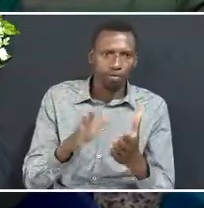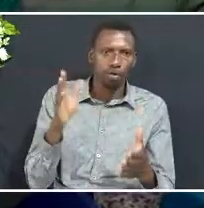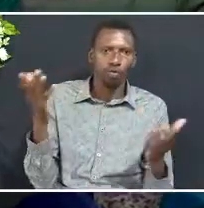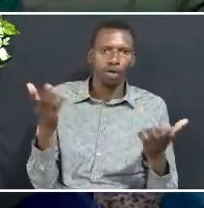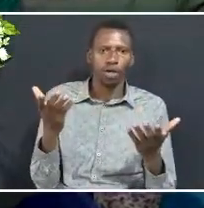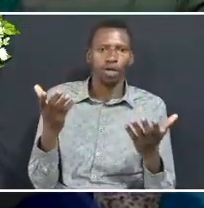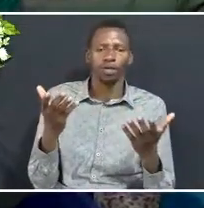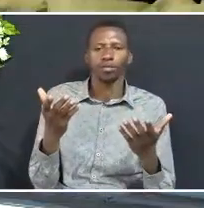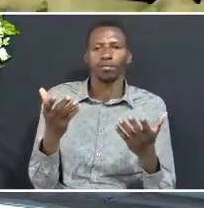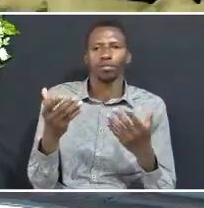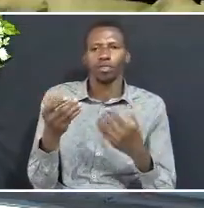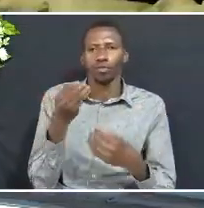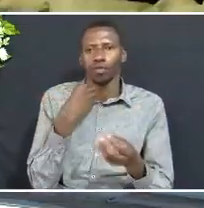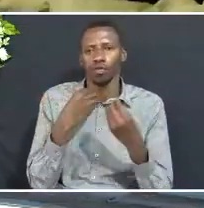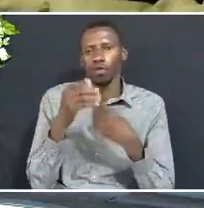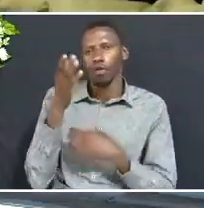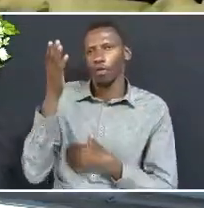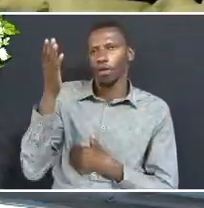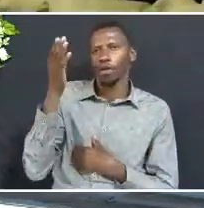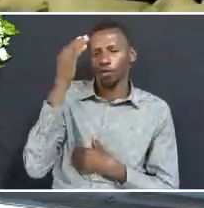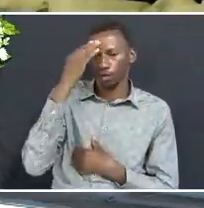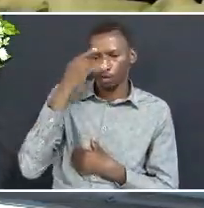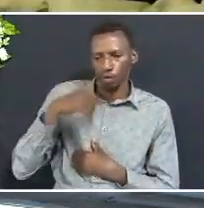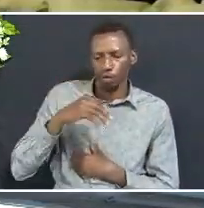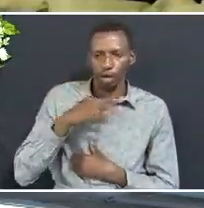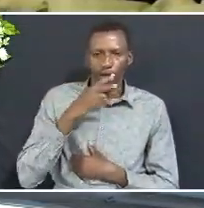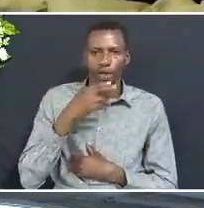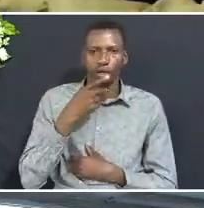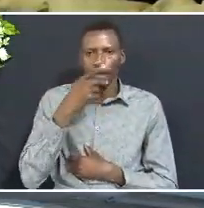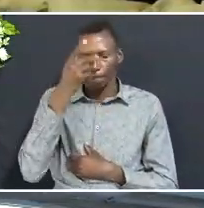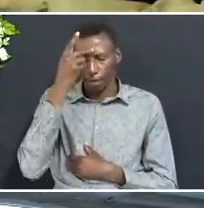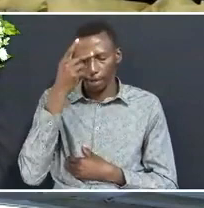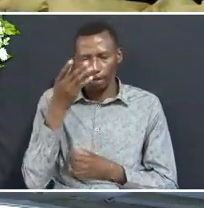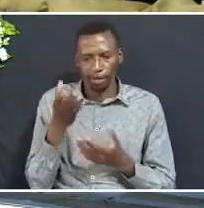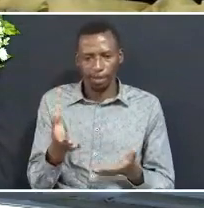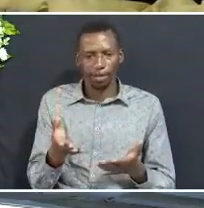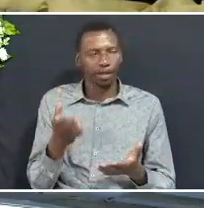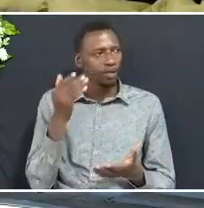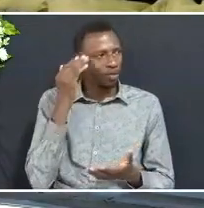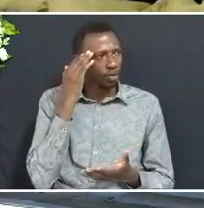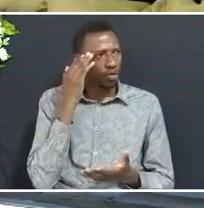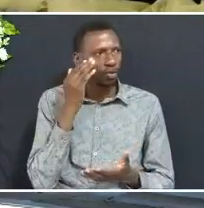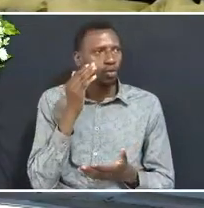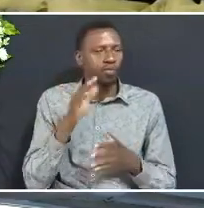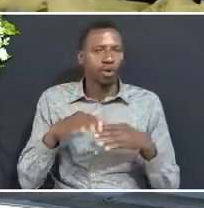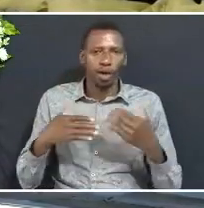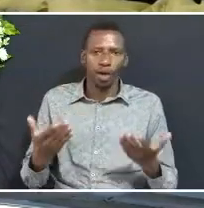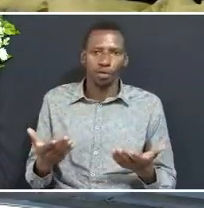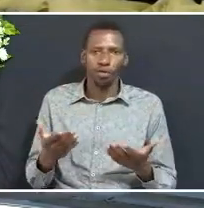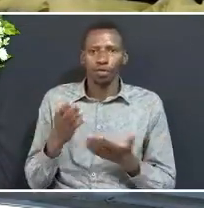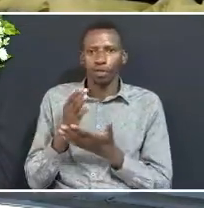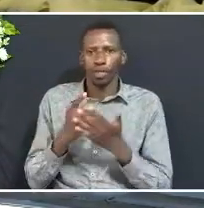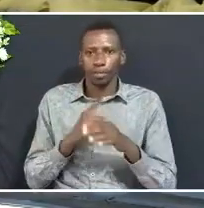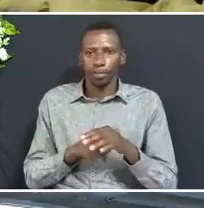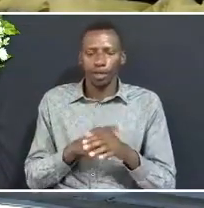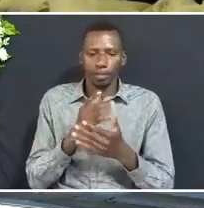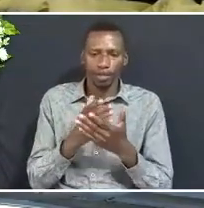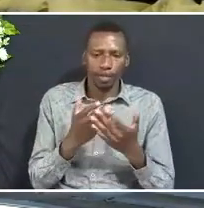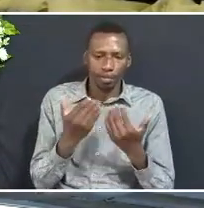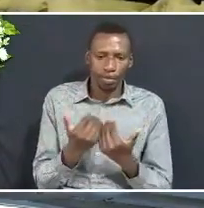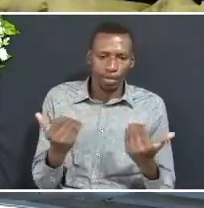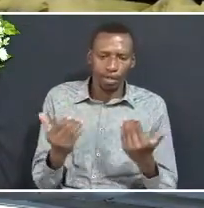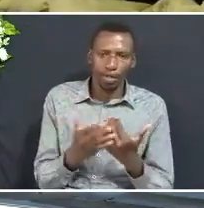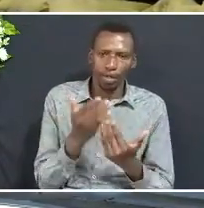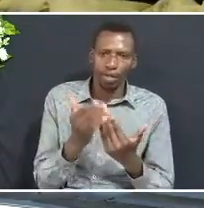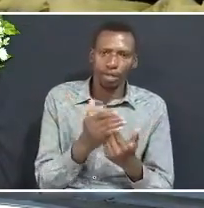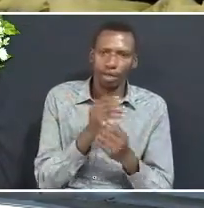know, we are parents here, and we know how careless some children are in taking care of